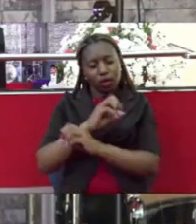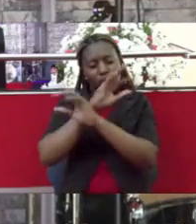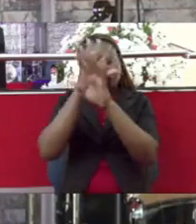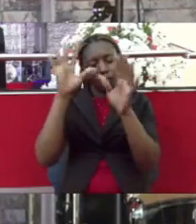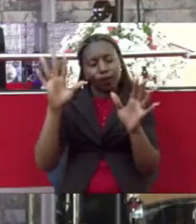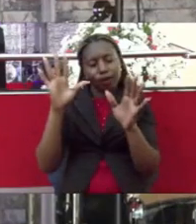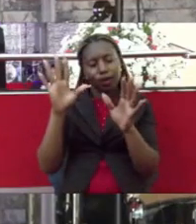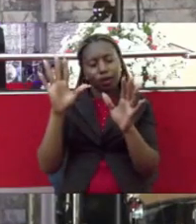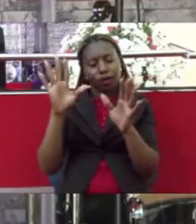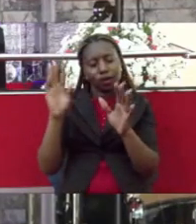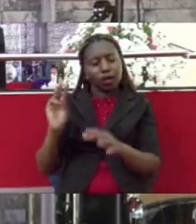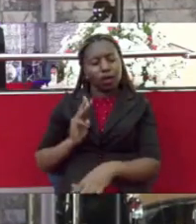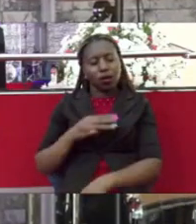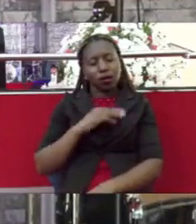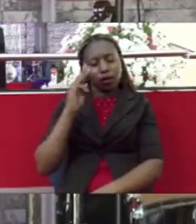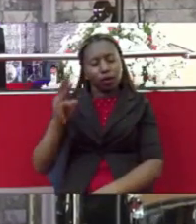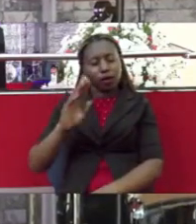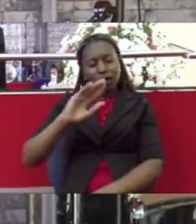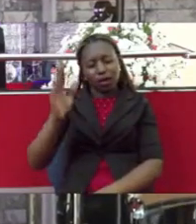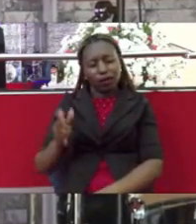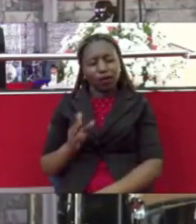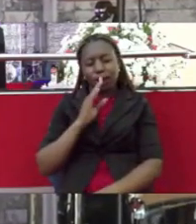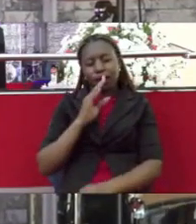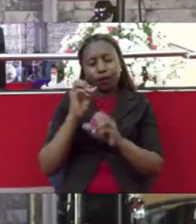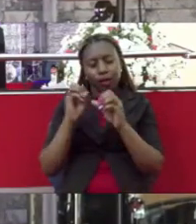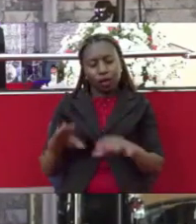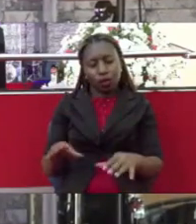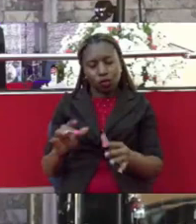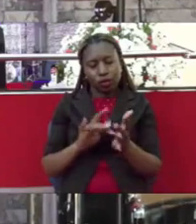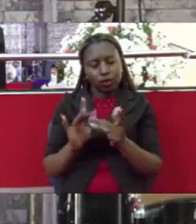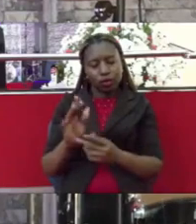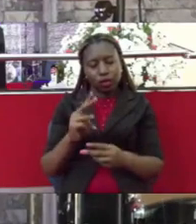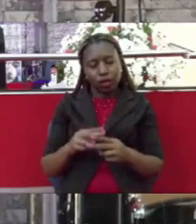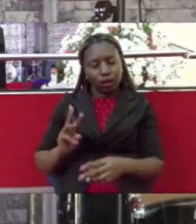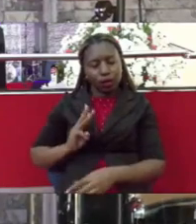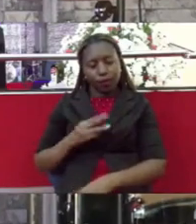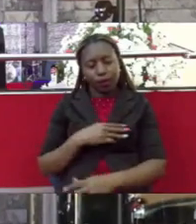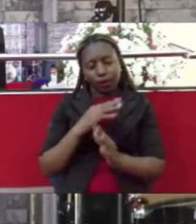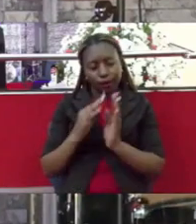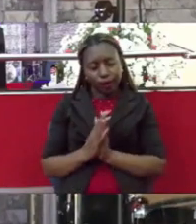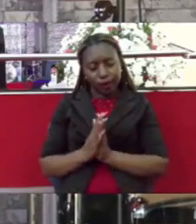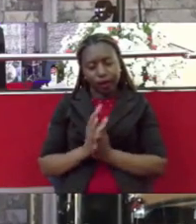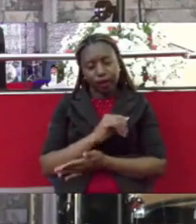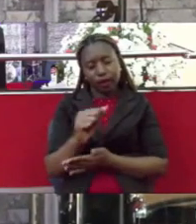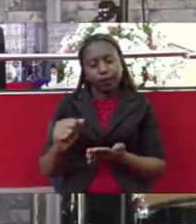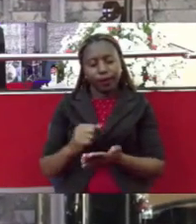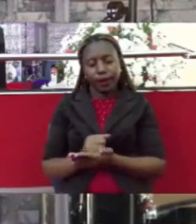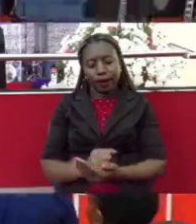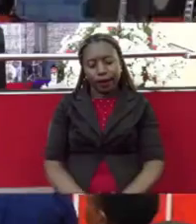neno lako. We'll never be lost in the crowd. Tutapotea. In Jesus name we pray. Katika jina la Yesu tumeomba. Amen.